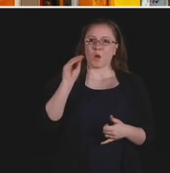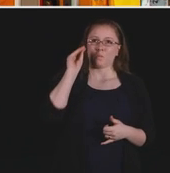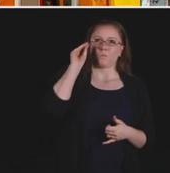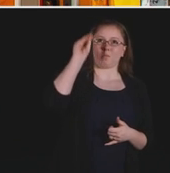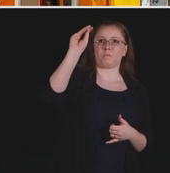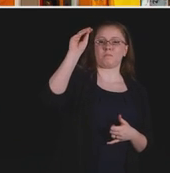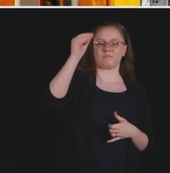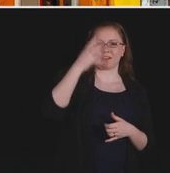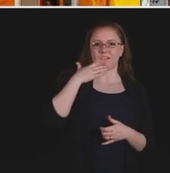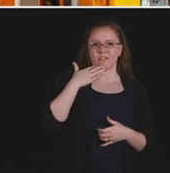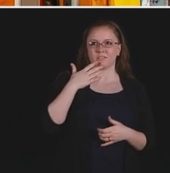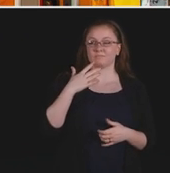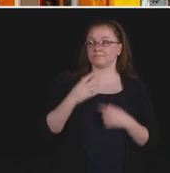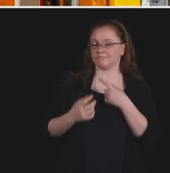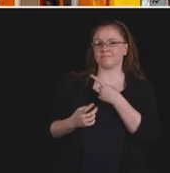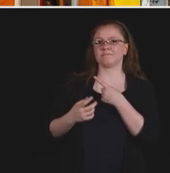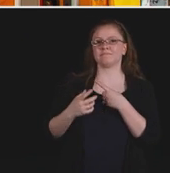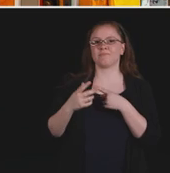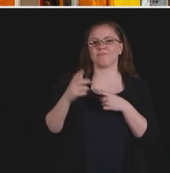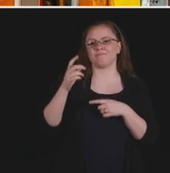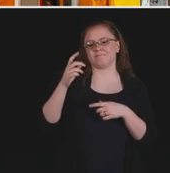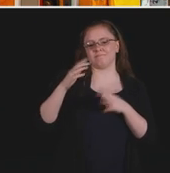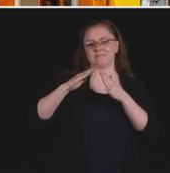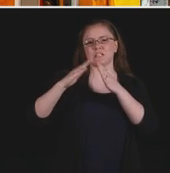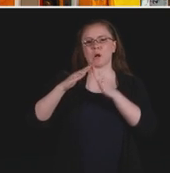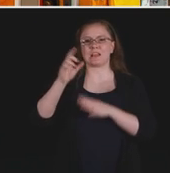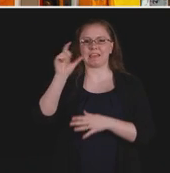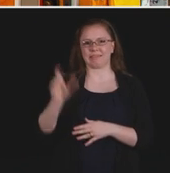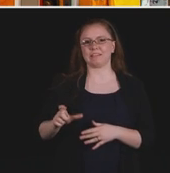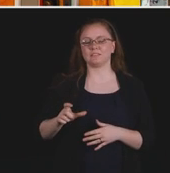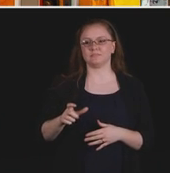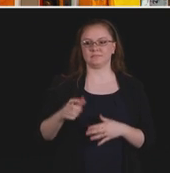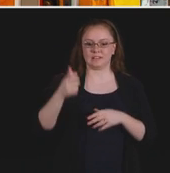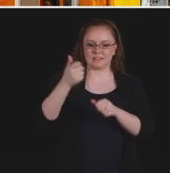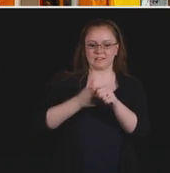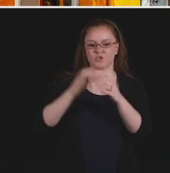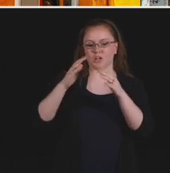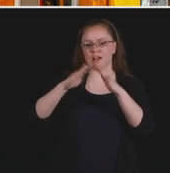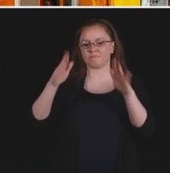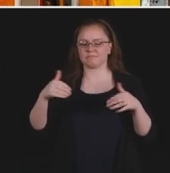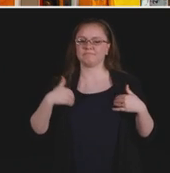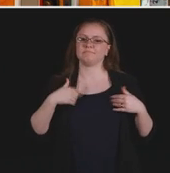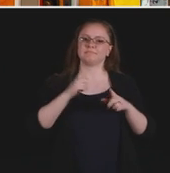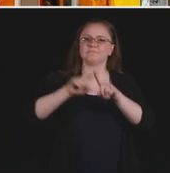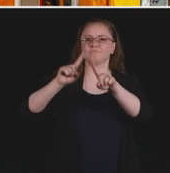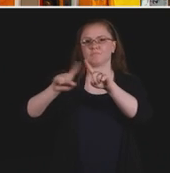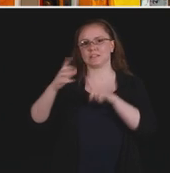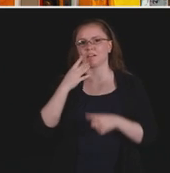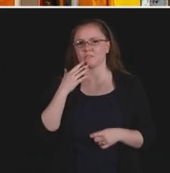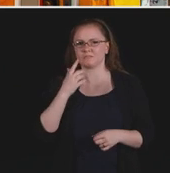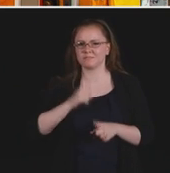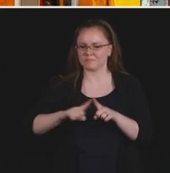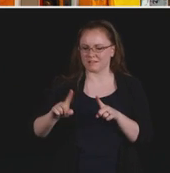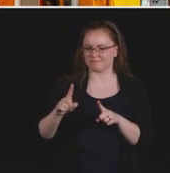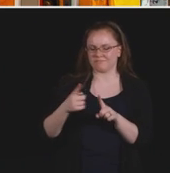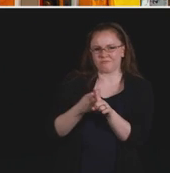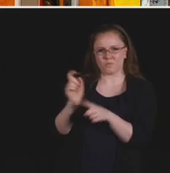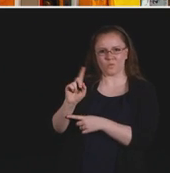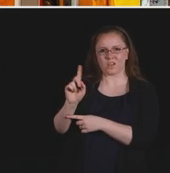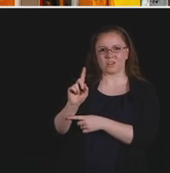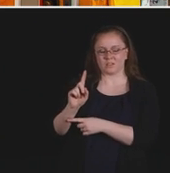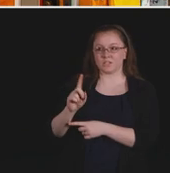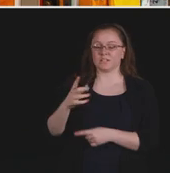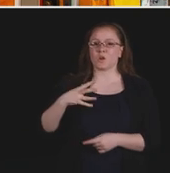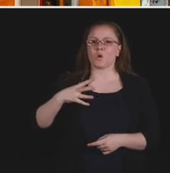Italy, actually. Each house is painted with different colors. Where did the color come from? When a white light strikes